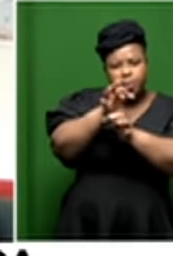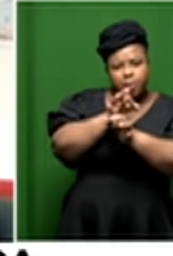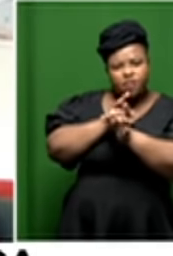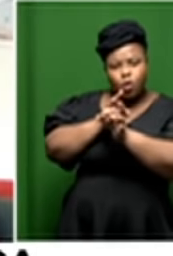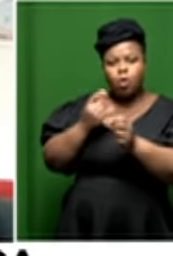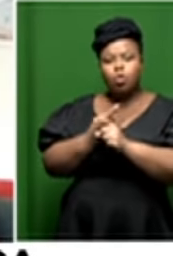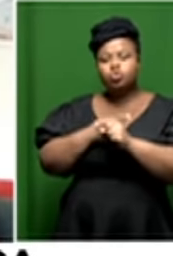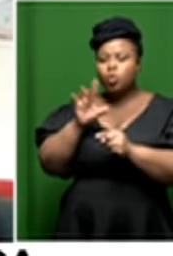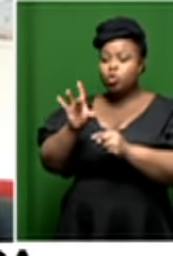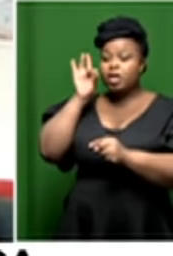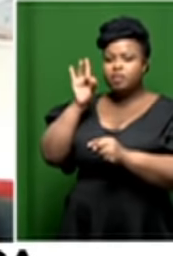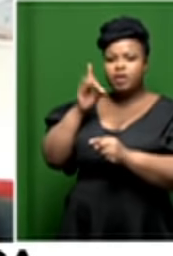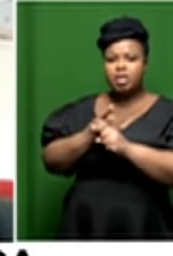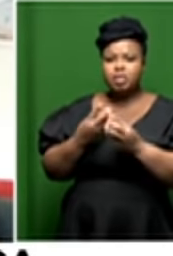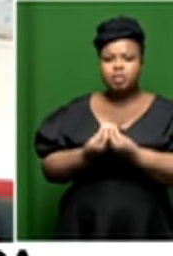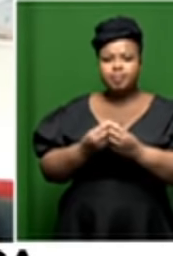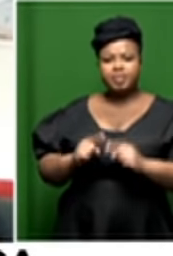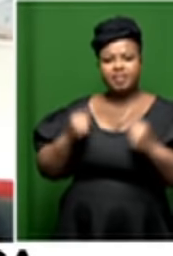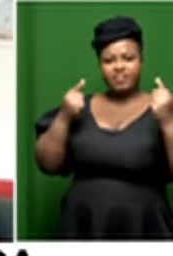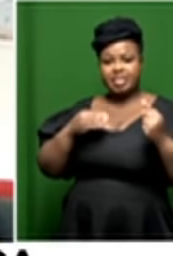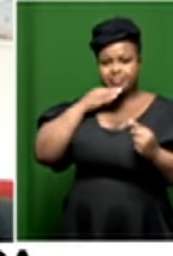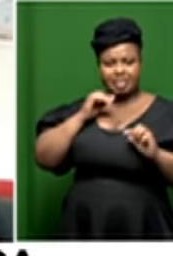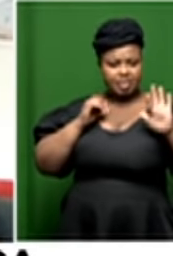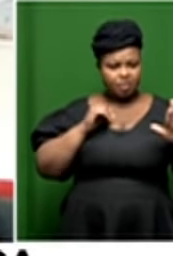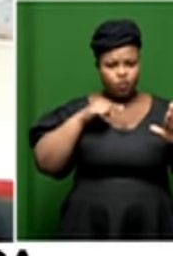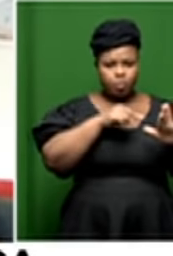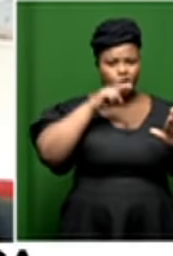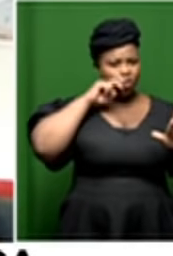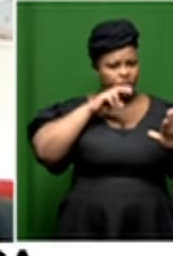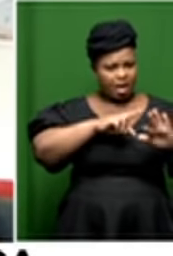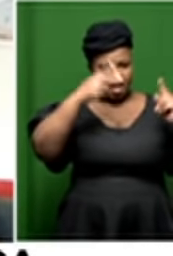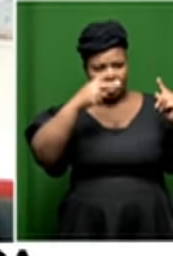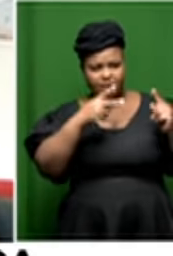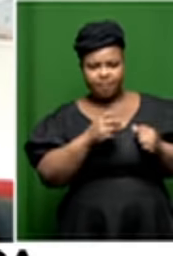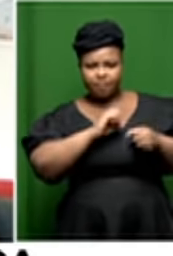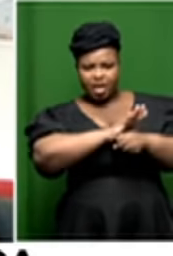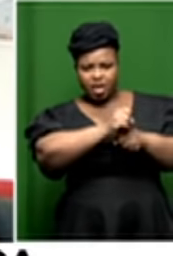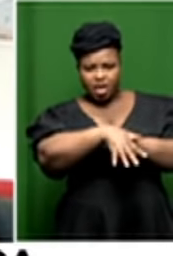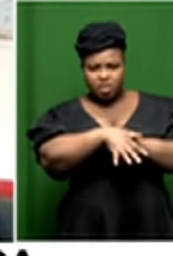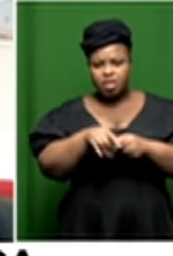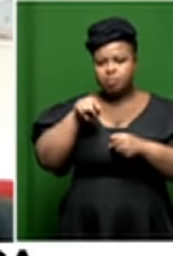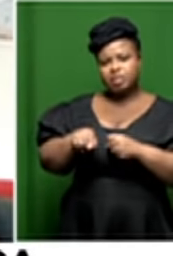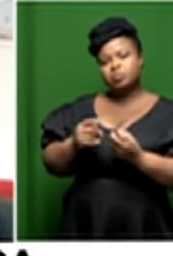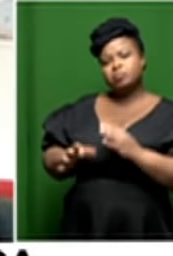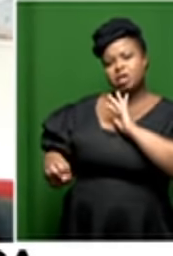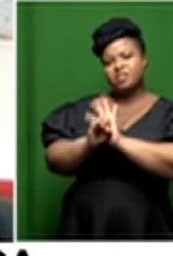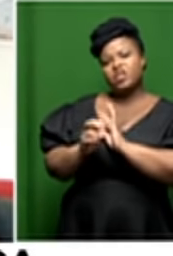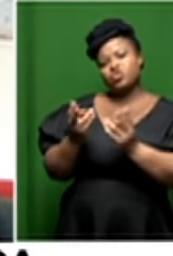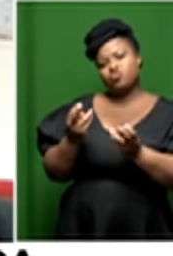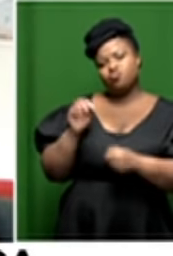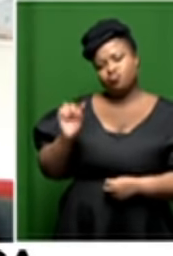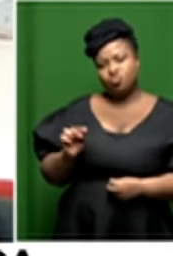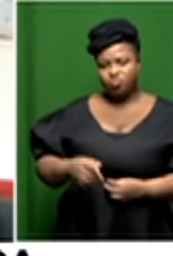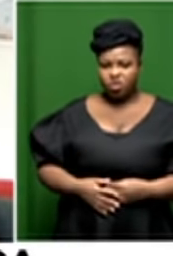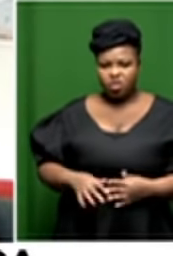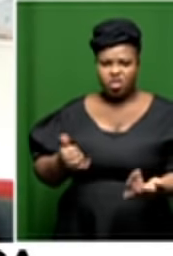suggests that something new has emerged that is distinct from the other variants that are in circulation, then that's something that we pick up on.